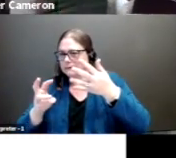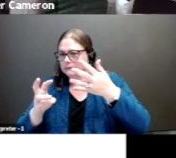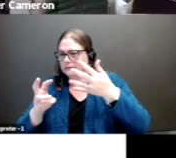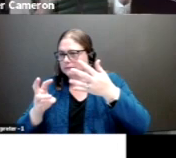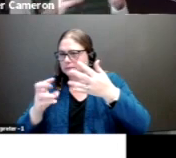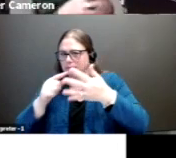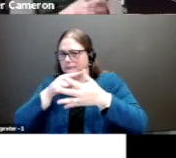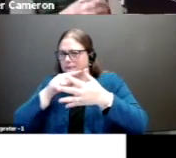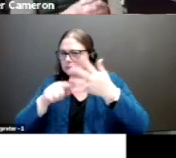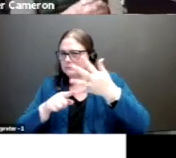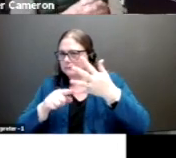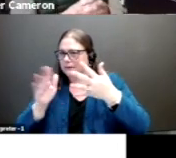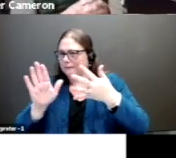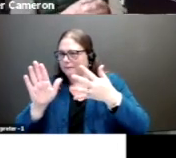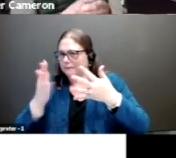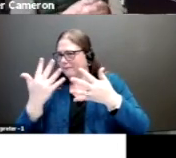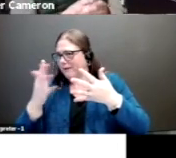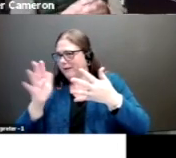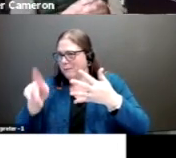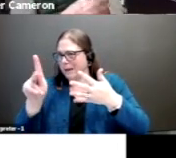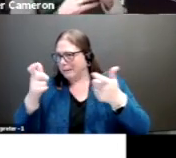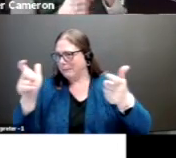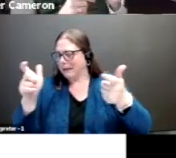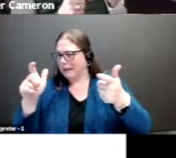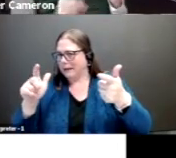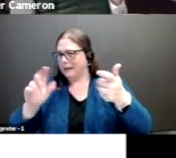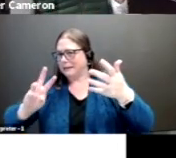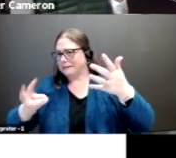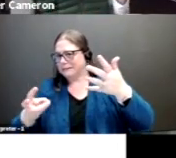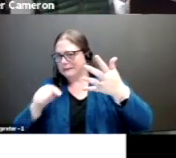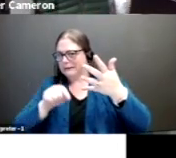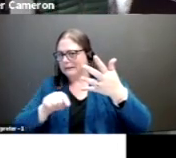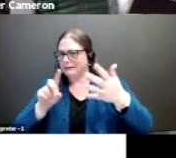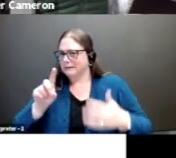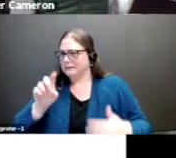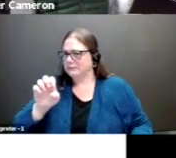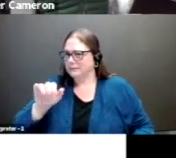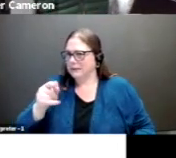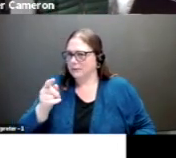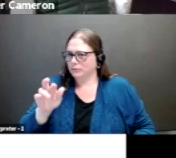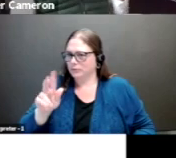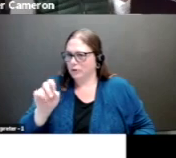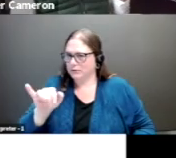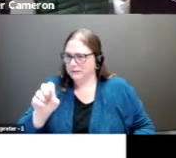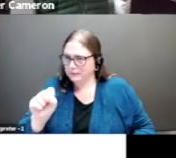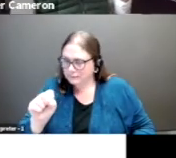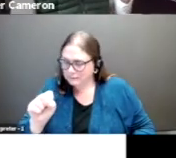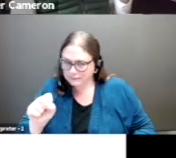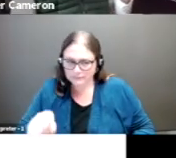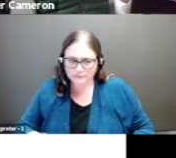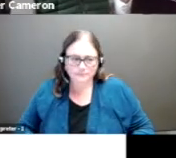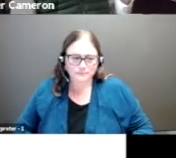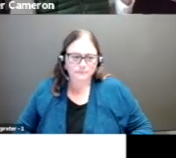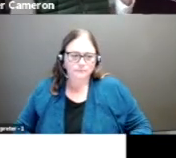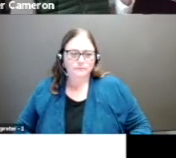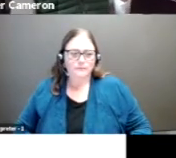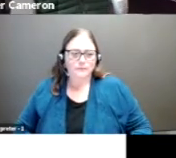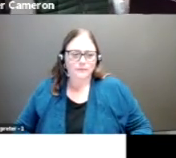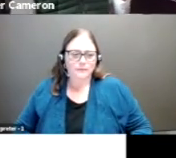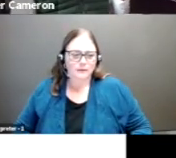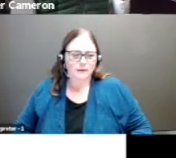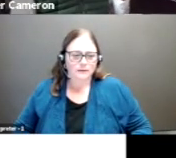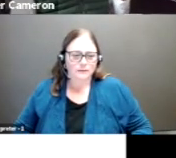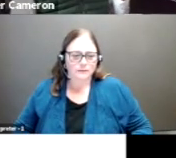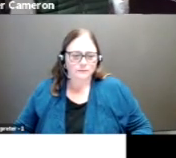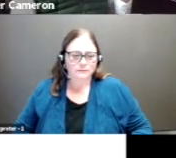big banks. And then the other part that I want to stress is that, it's again a worldwide movement. There